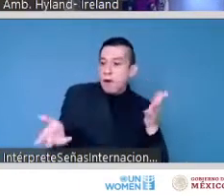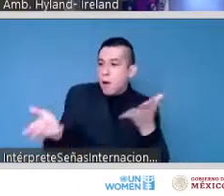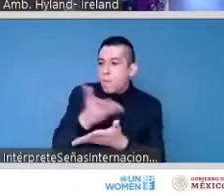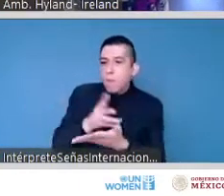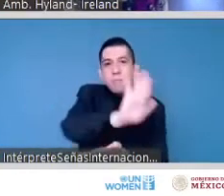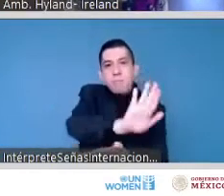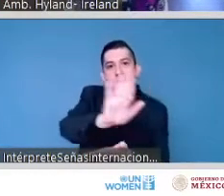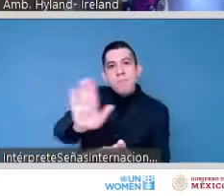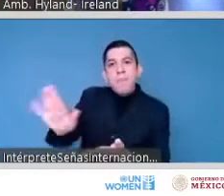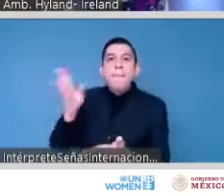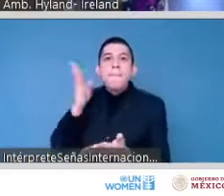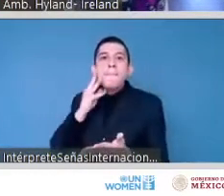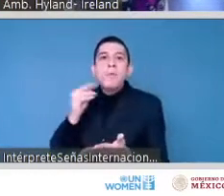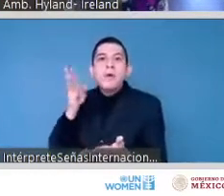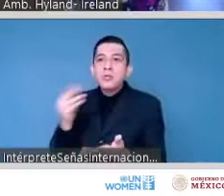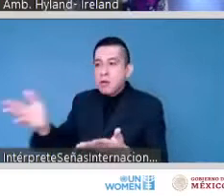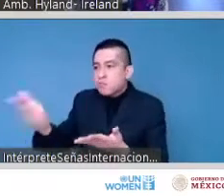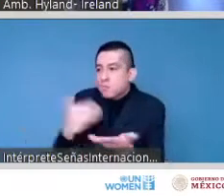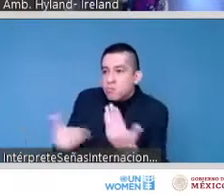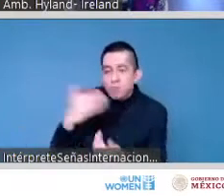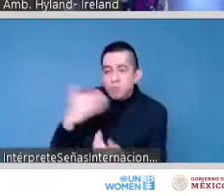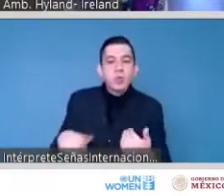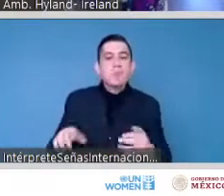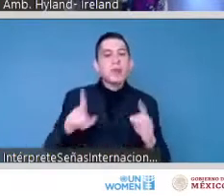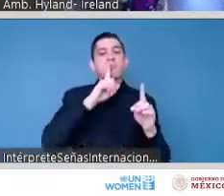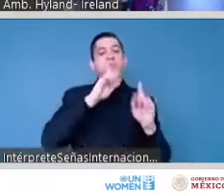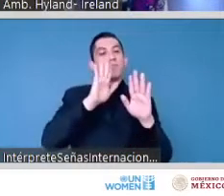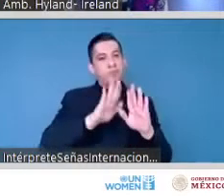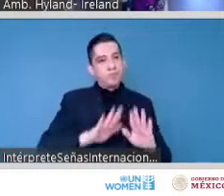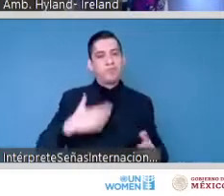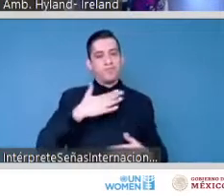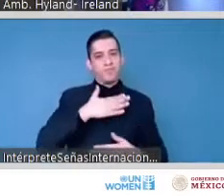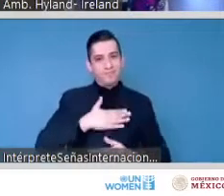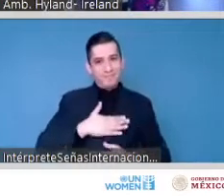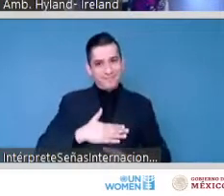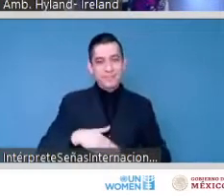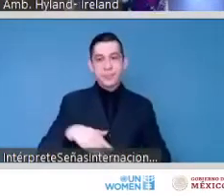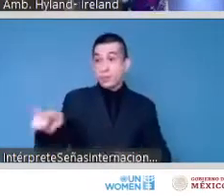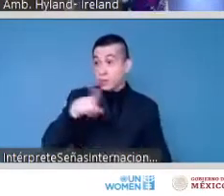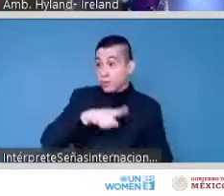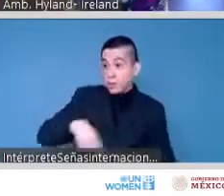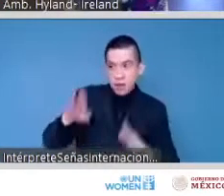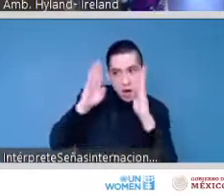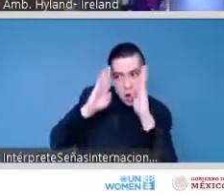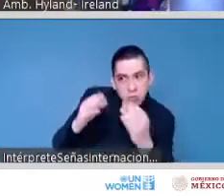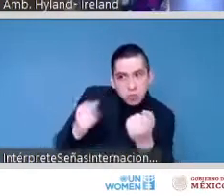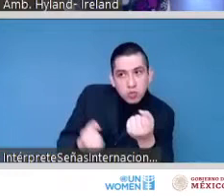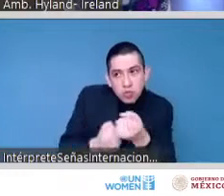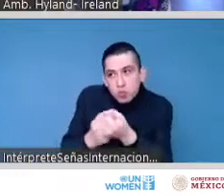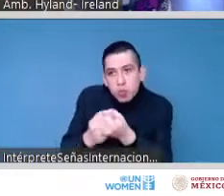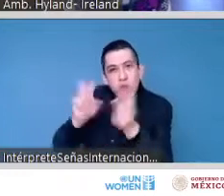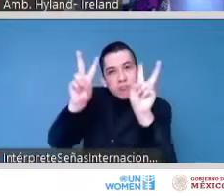Security Focal Points Network bring to these conversations, this network that we currently chair with Uruguay and with support from UN